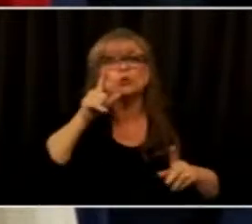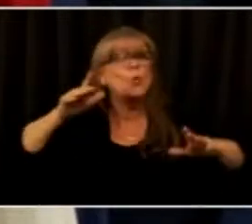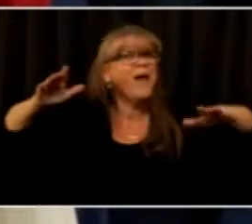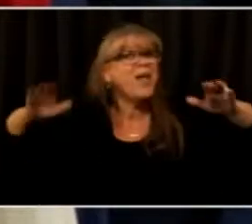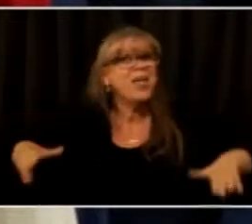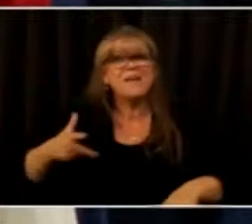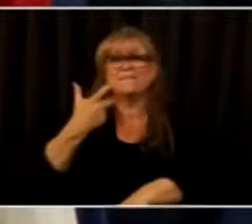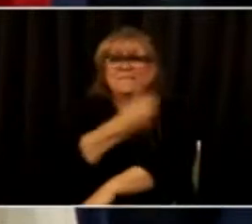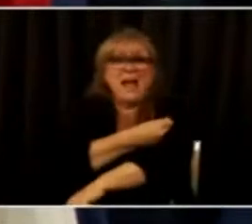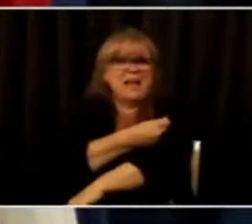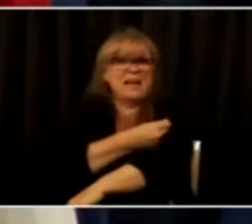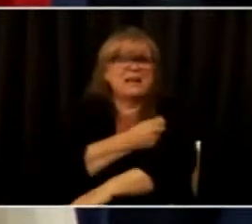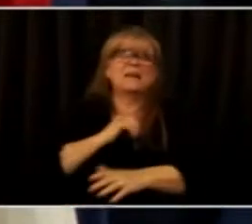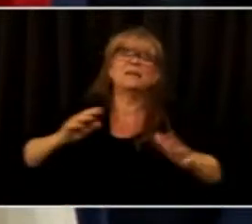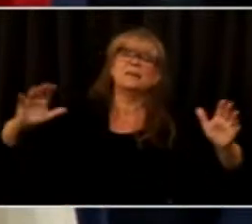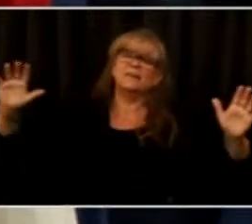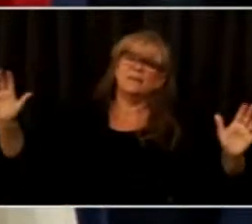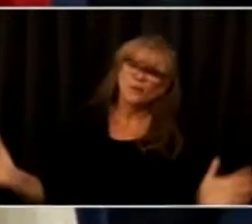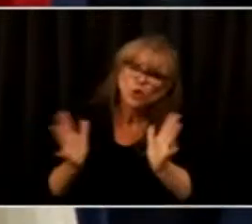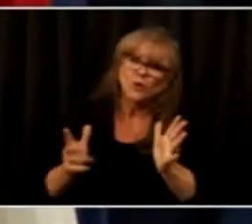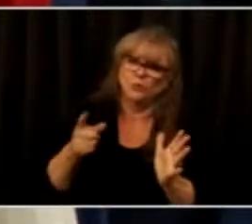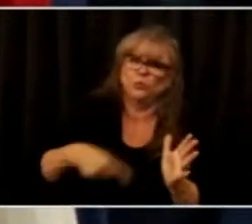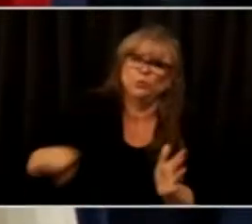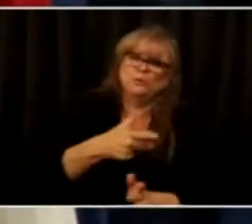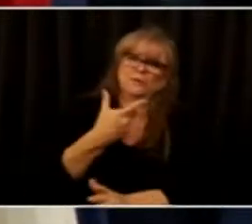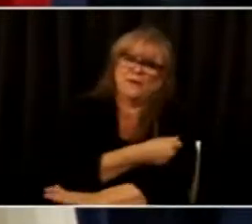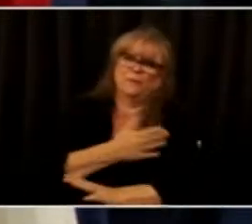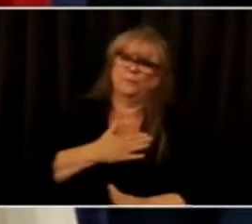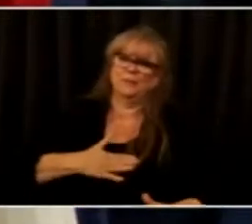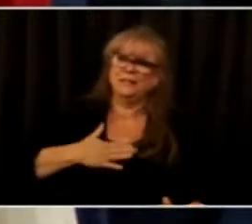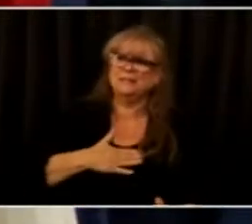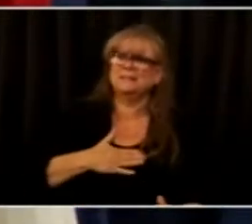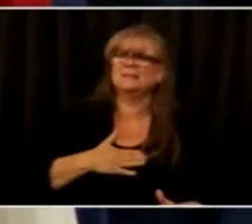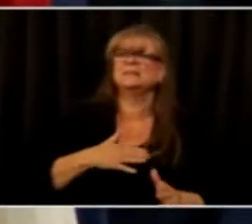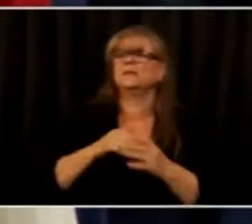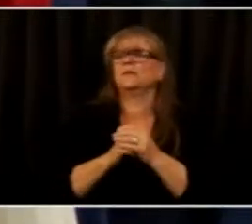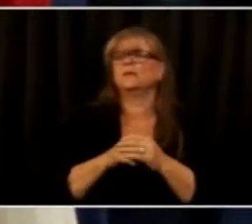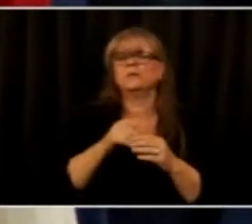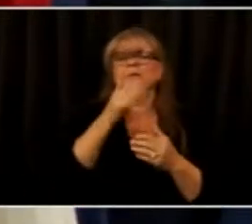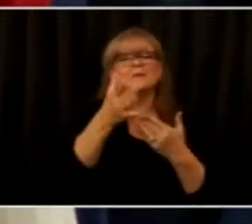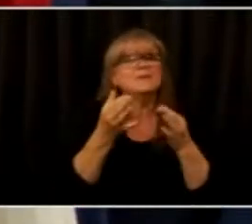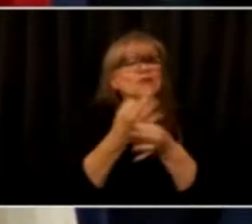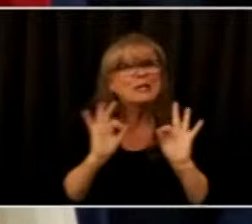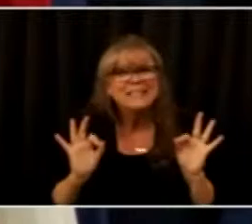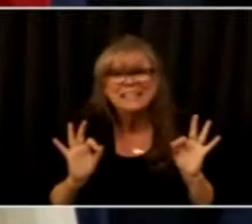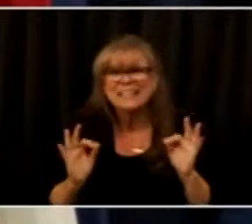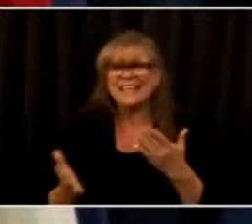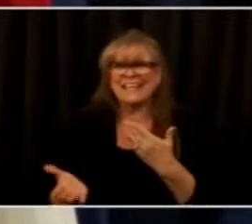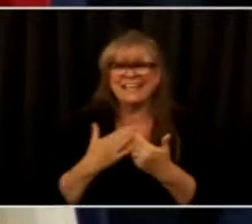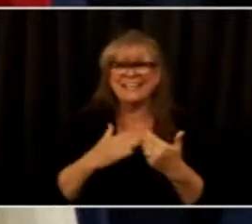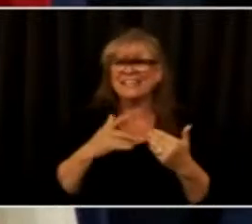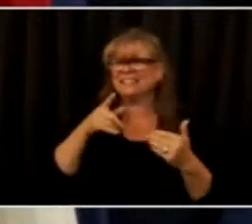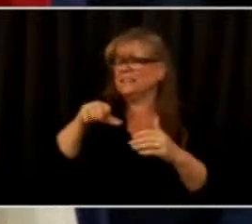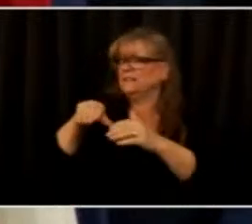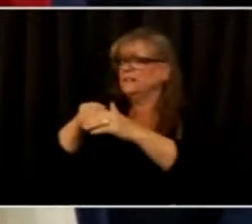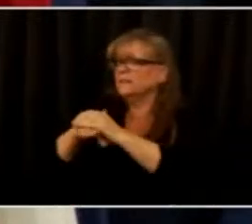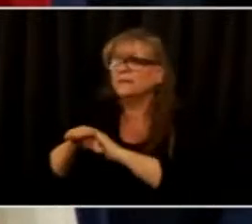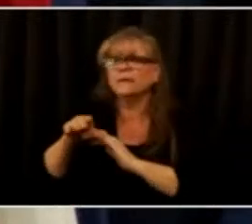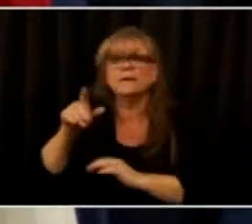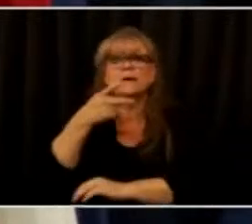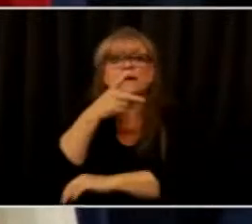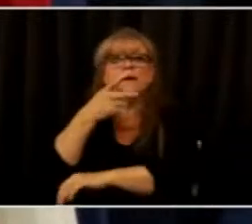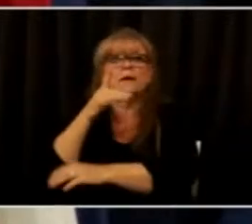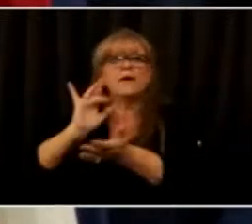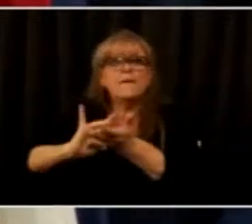available free, quick, and easy for you. Your local pharmacy, your local hospital, your community health clinic, the large sites, like I was over at